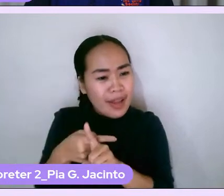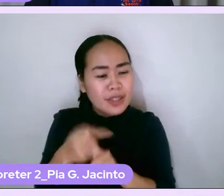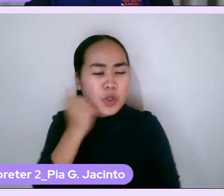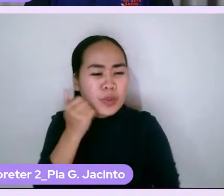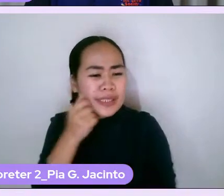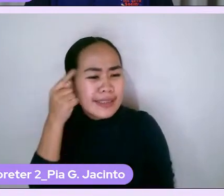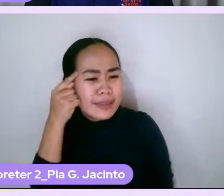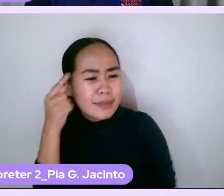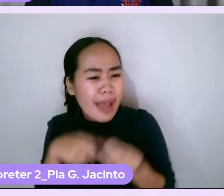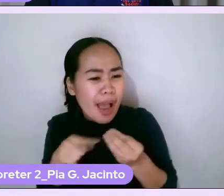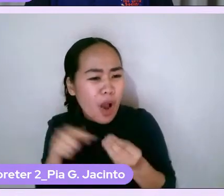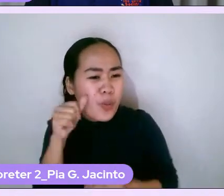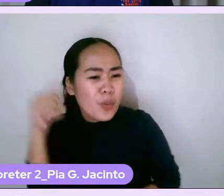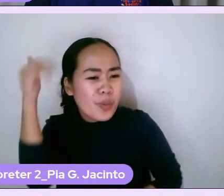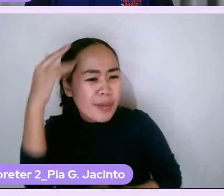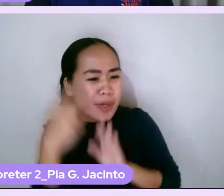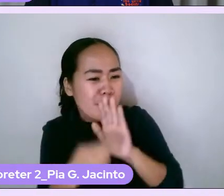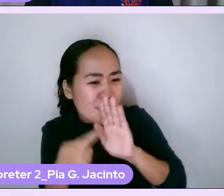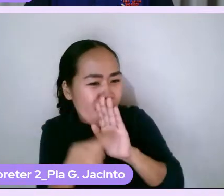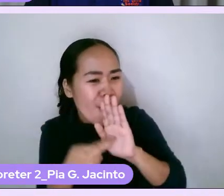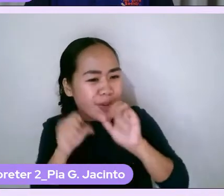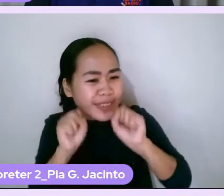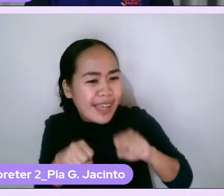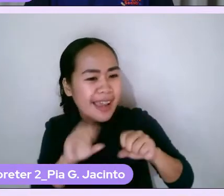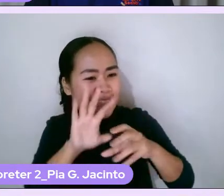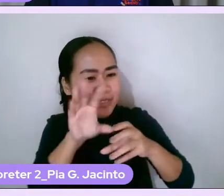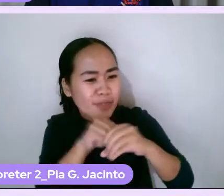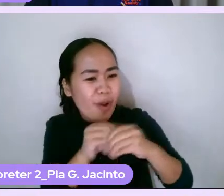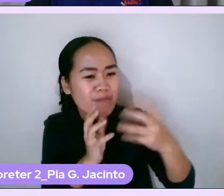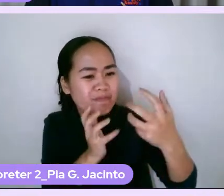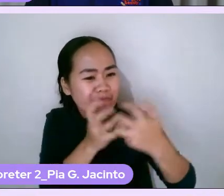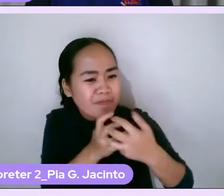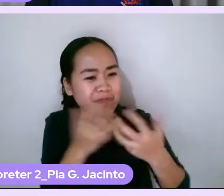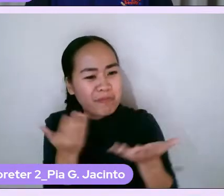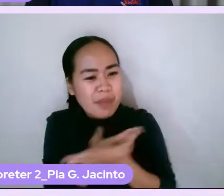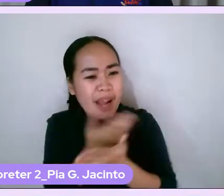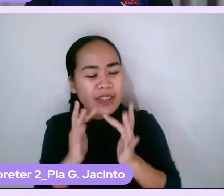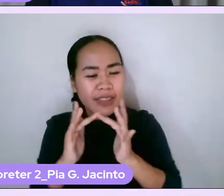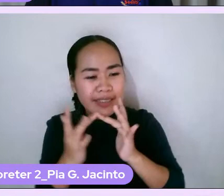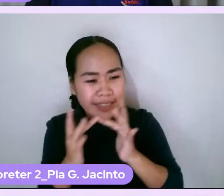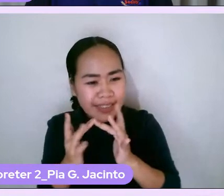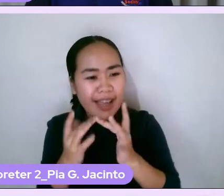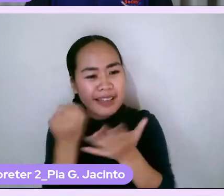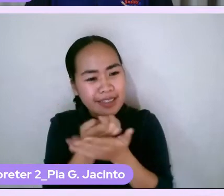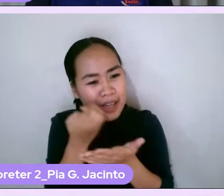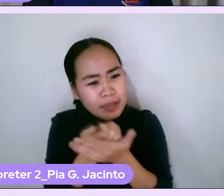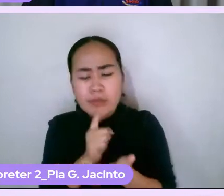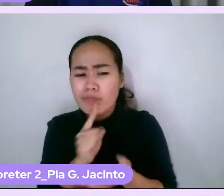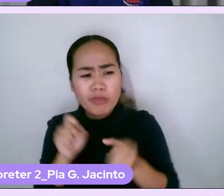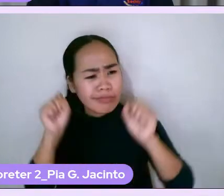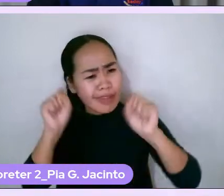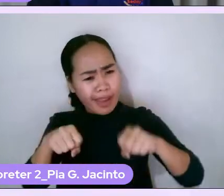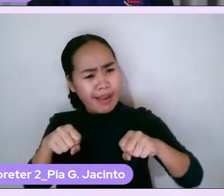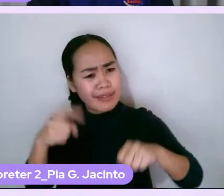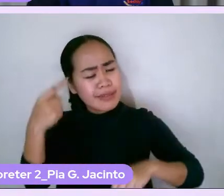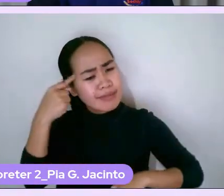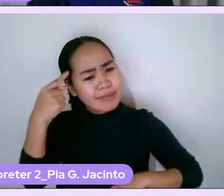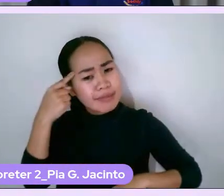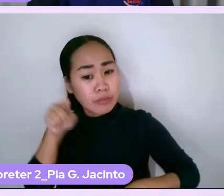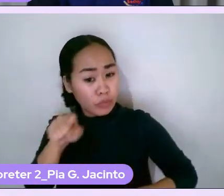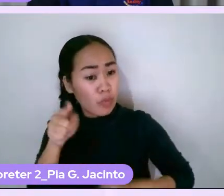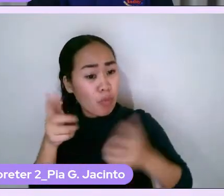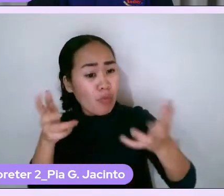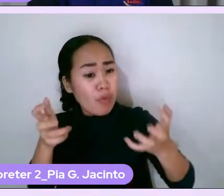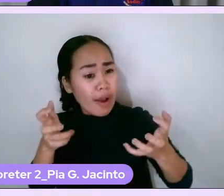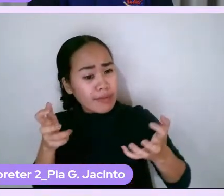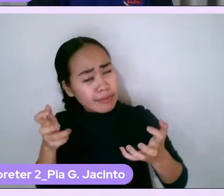as women and how we participate in the new digital economy, right? So we can do it. If you're thinking of doing something, you should try